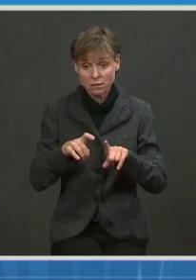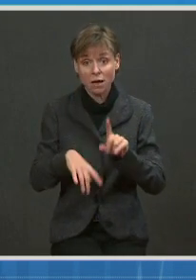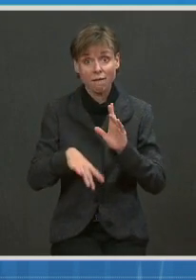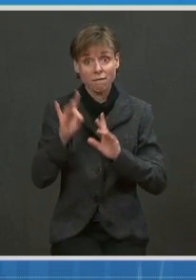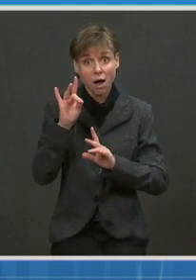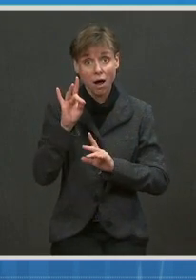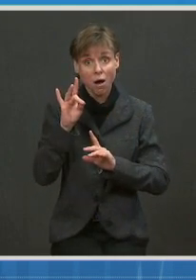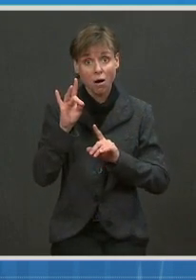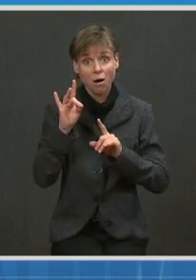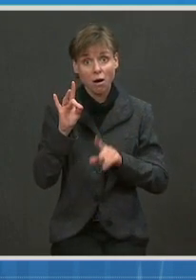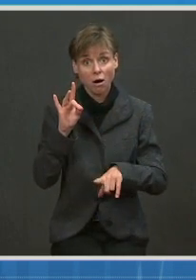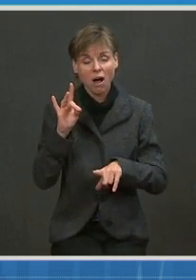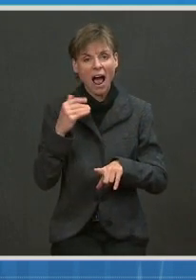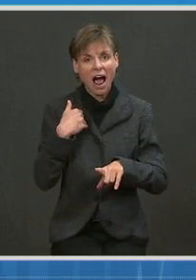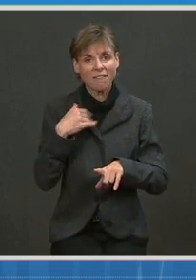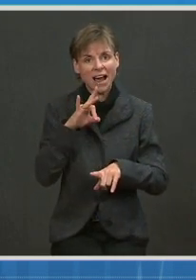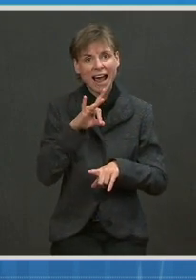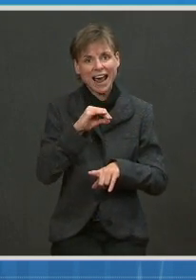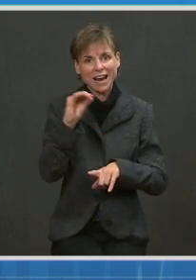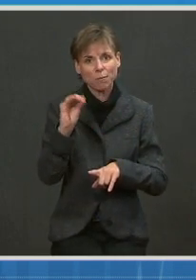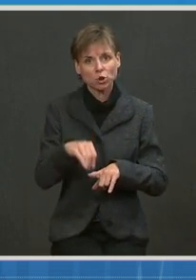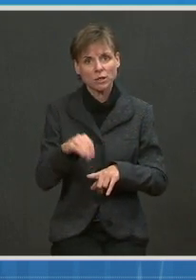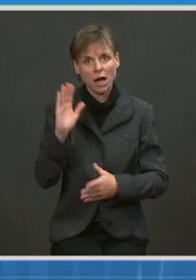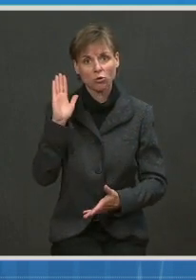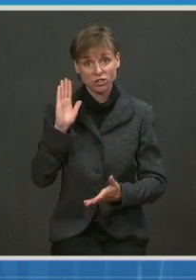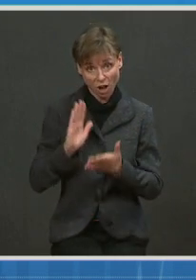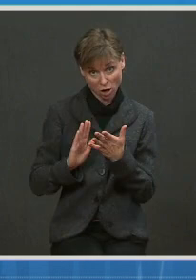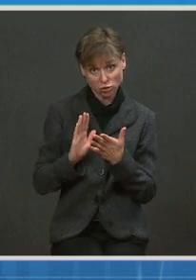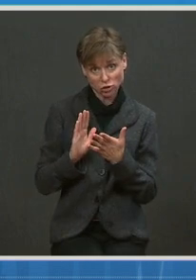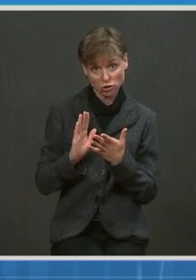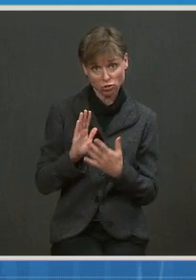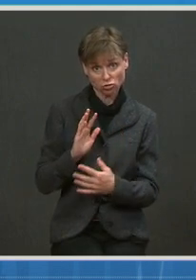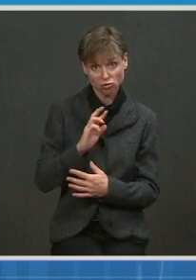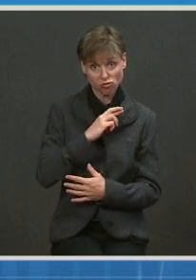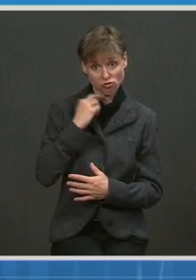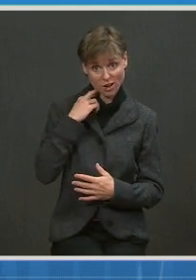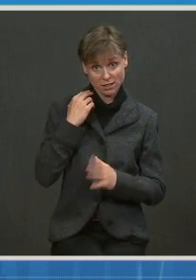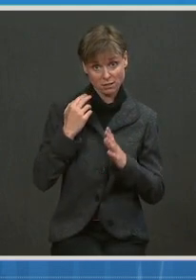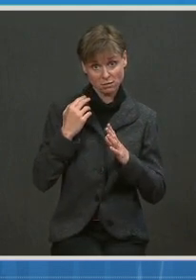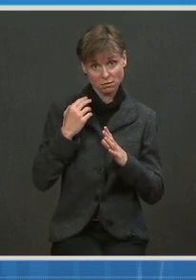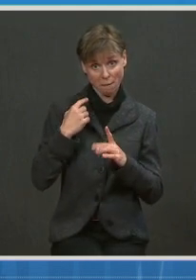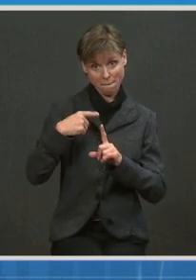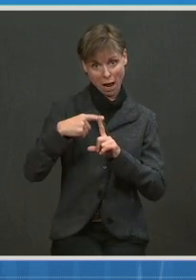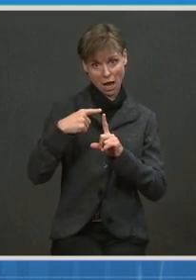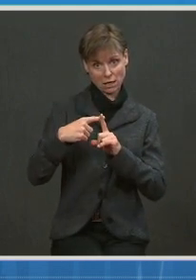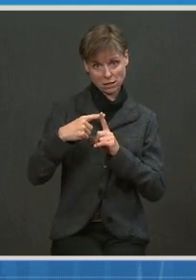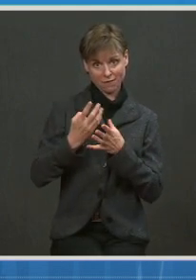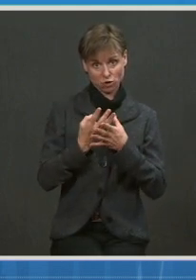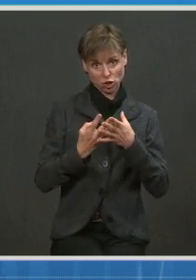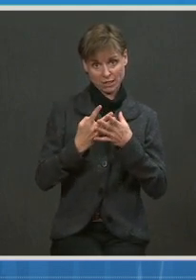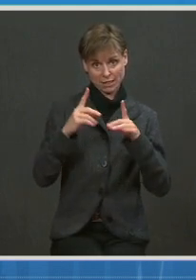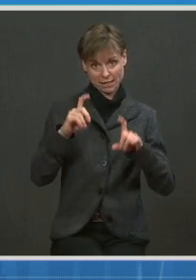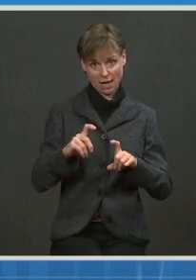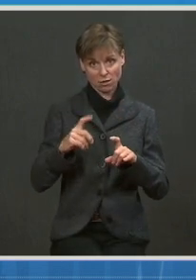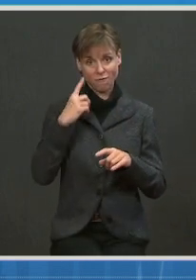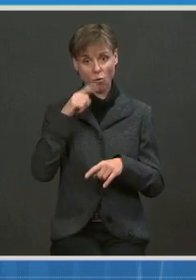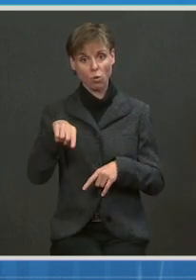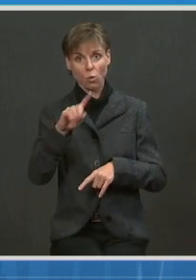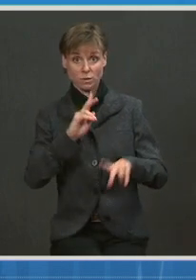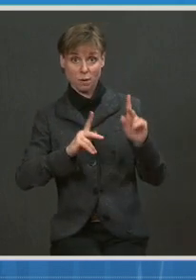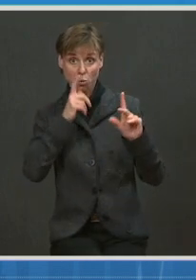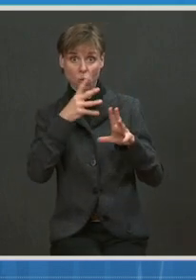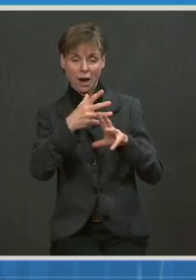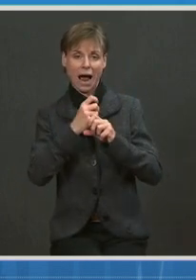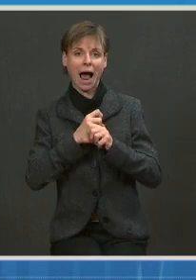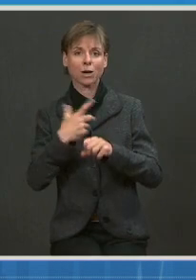factors, there was an 80% reduction in the risk of a positive screening test in people who received